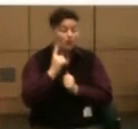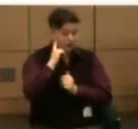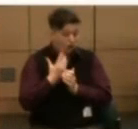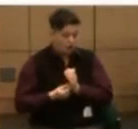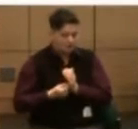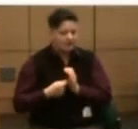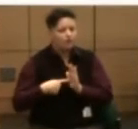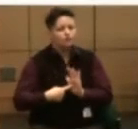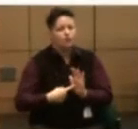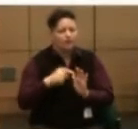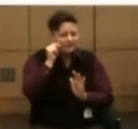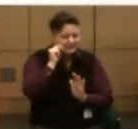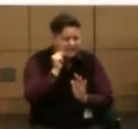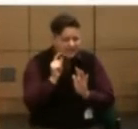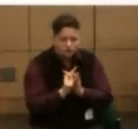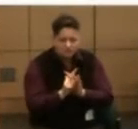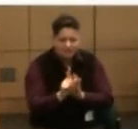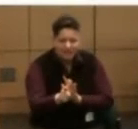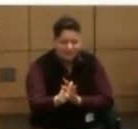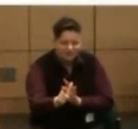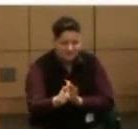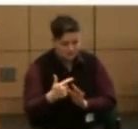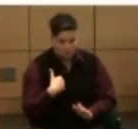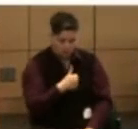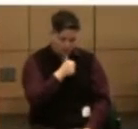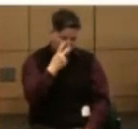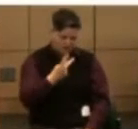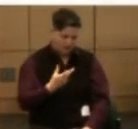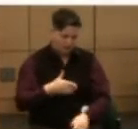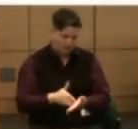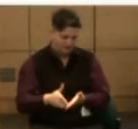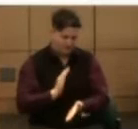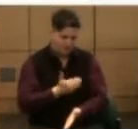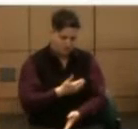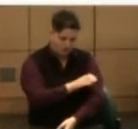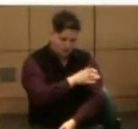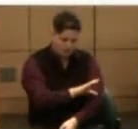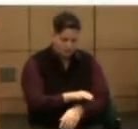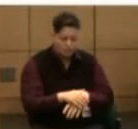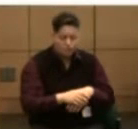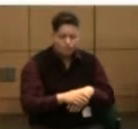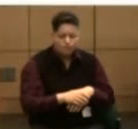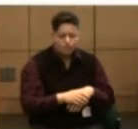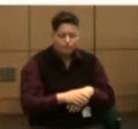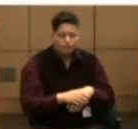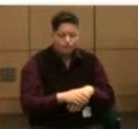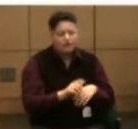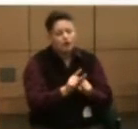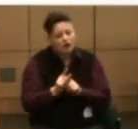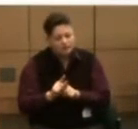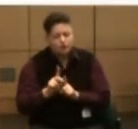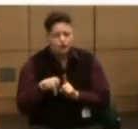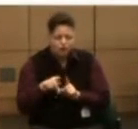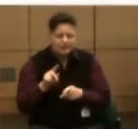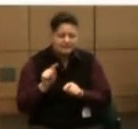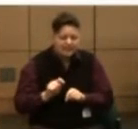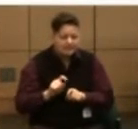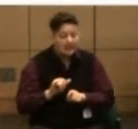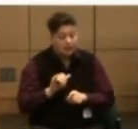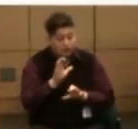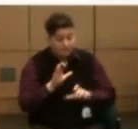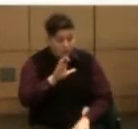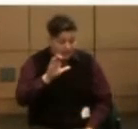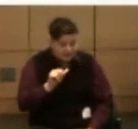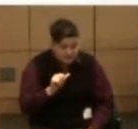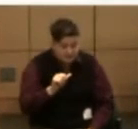present in teenage years, and so we don't see a whole lot of. There are other urine tests like looking for calcium